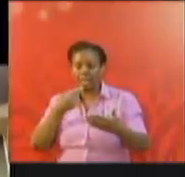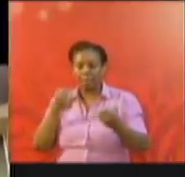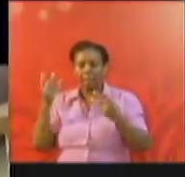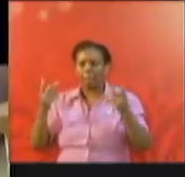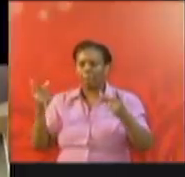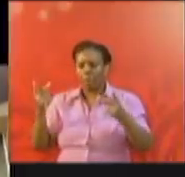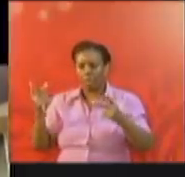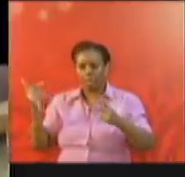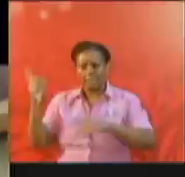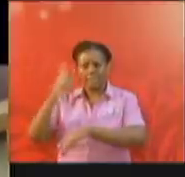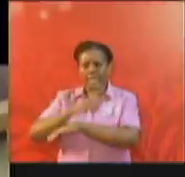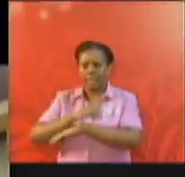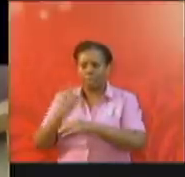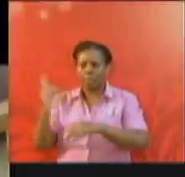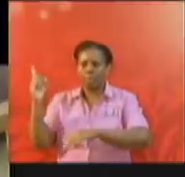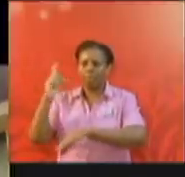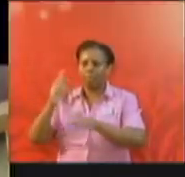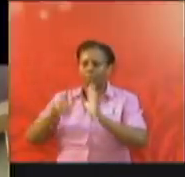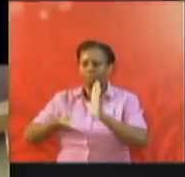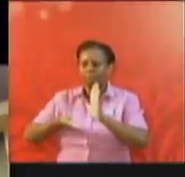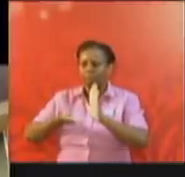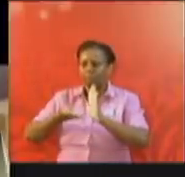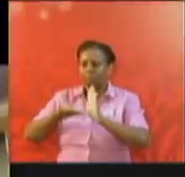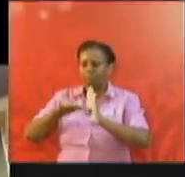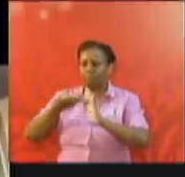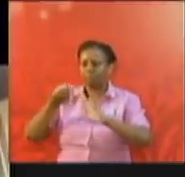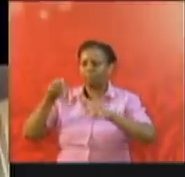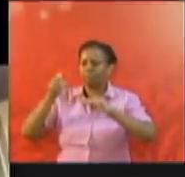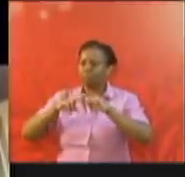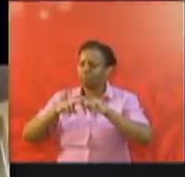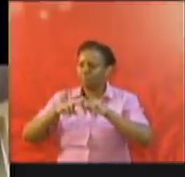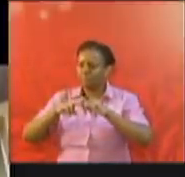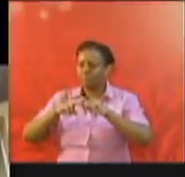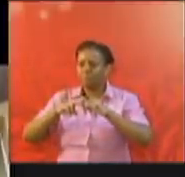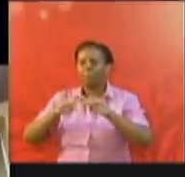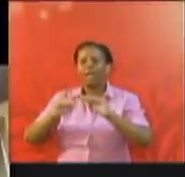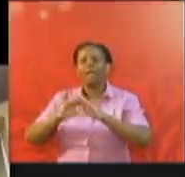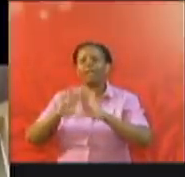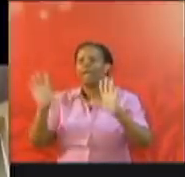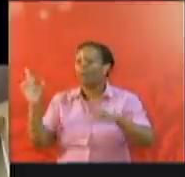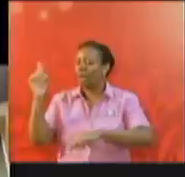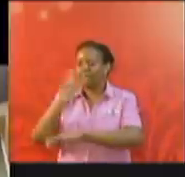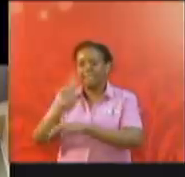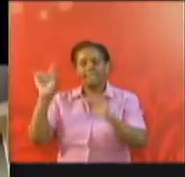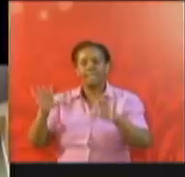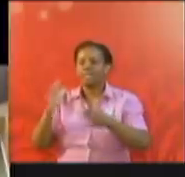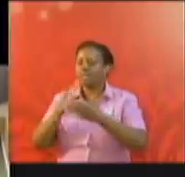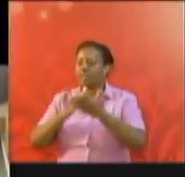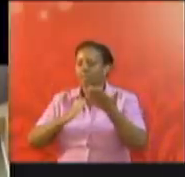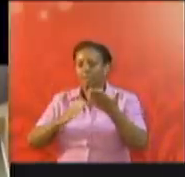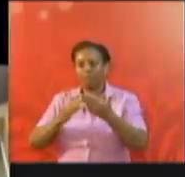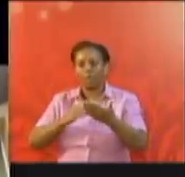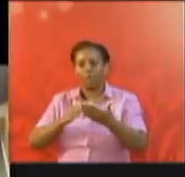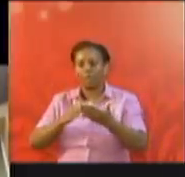of infection, or rather, what is the rate of infection looking at right now? My second question is based on someone who reached out to